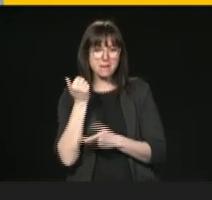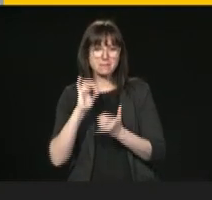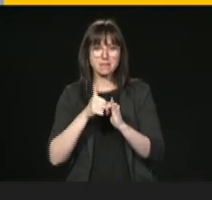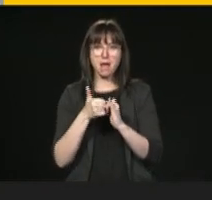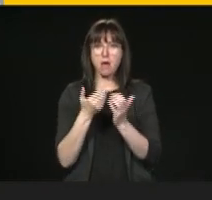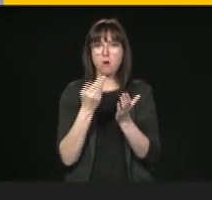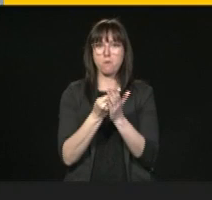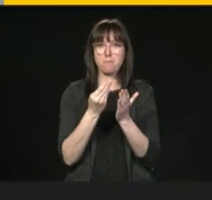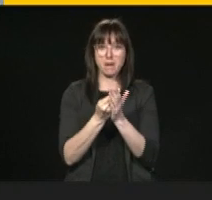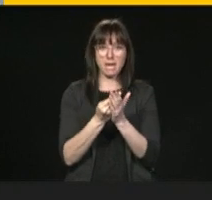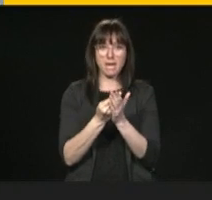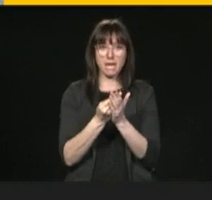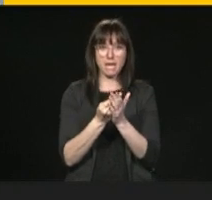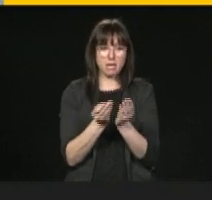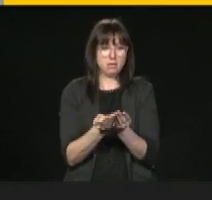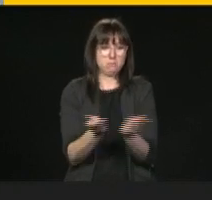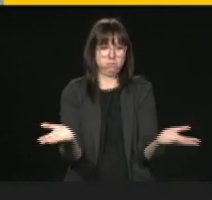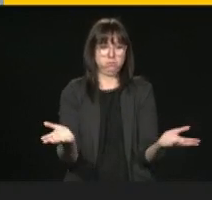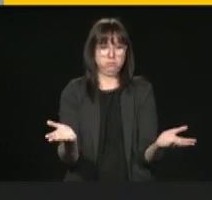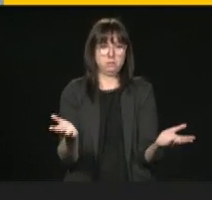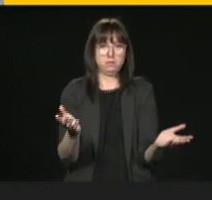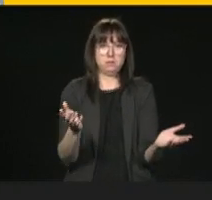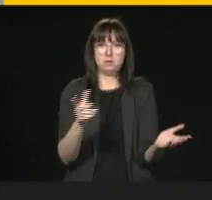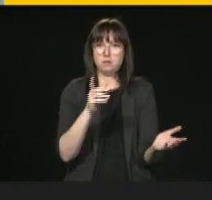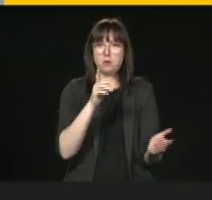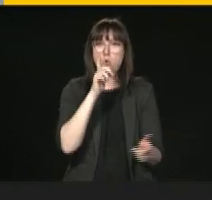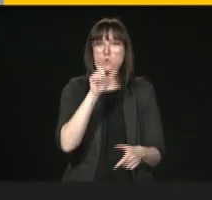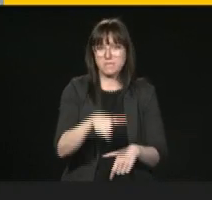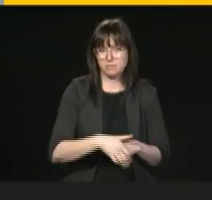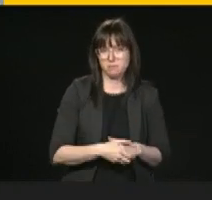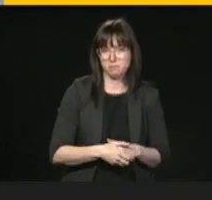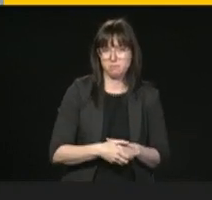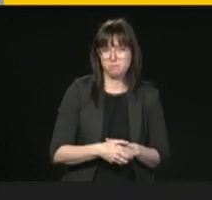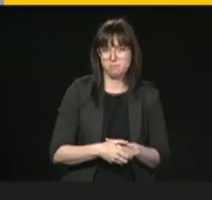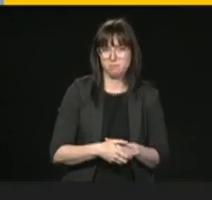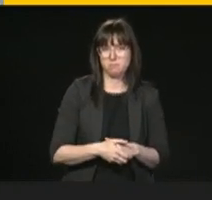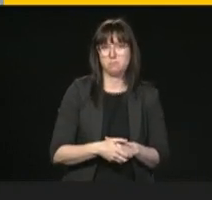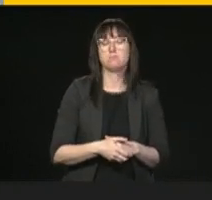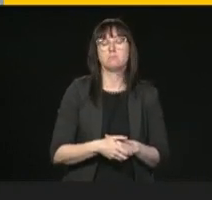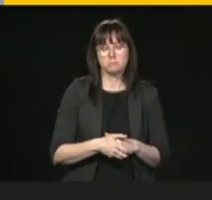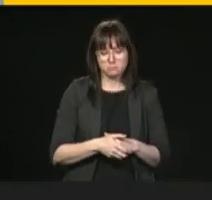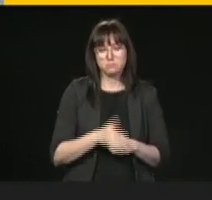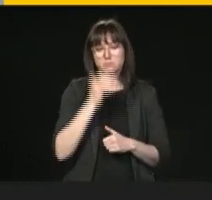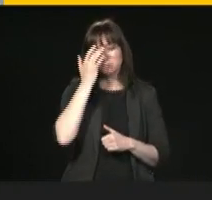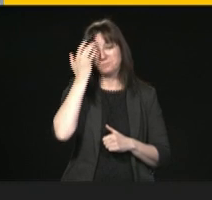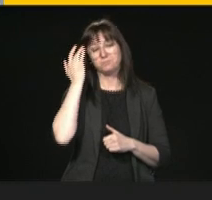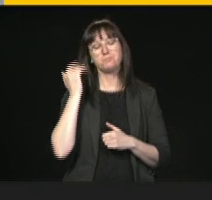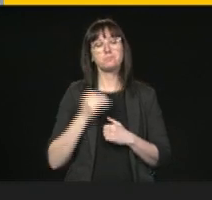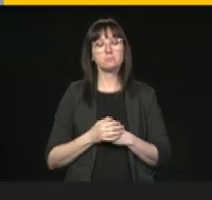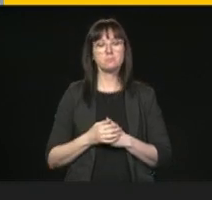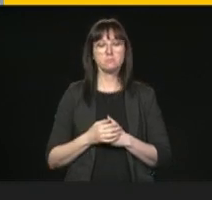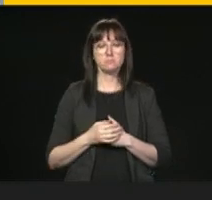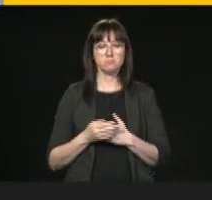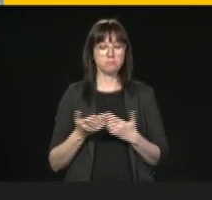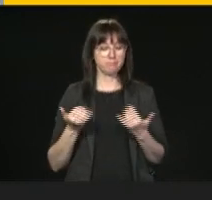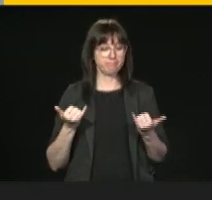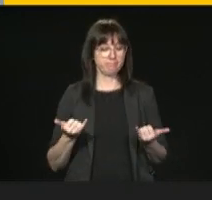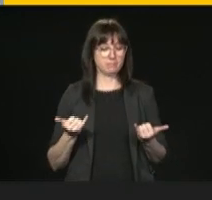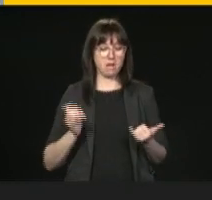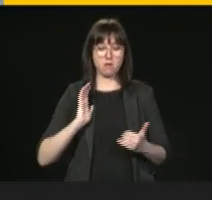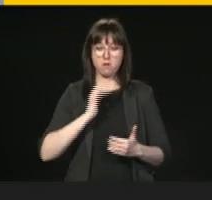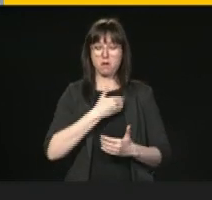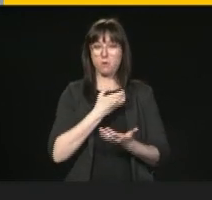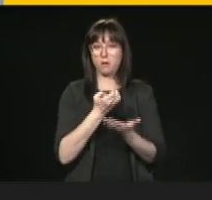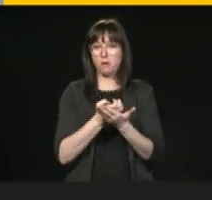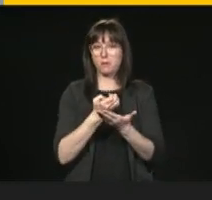this really important challenge. And in our situation, in our economy, we have about